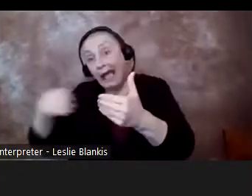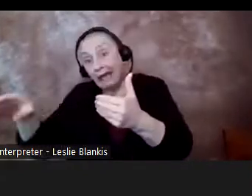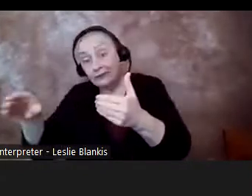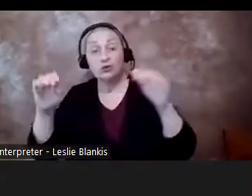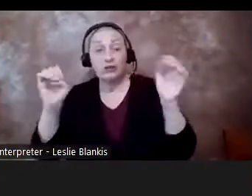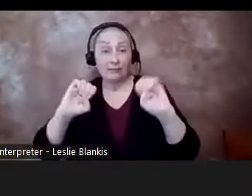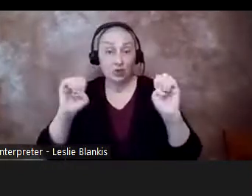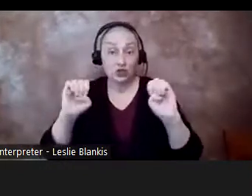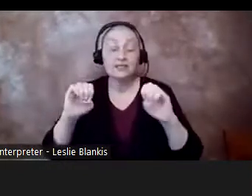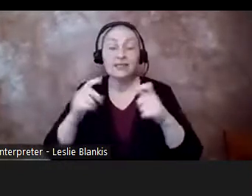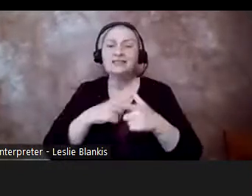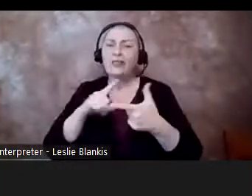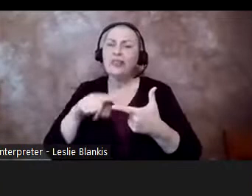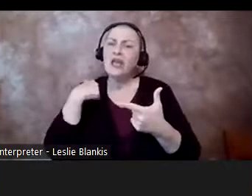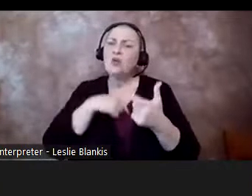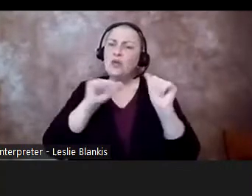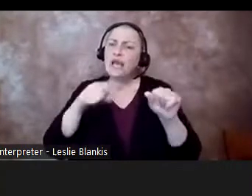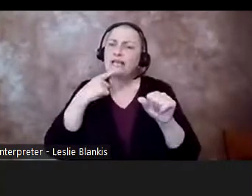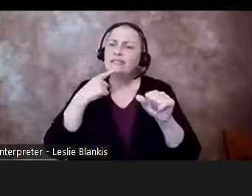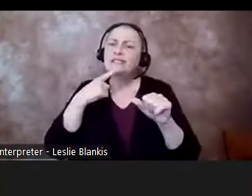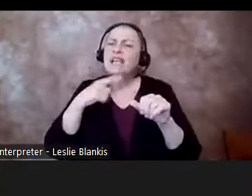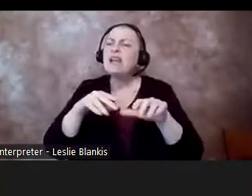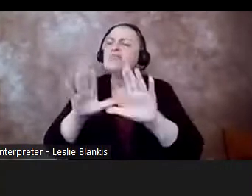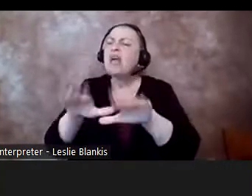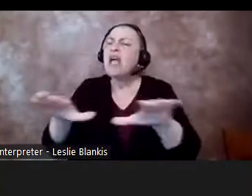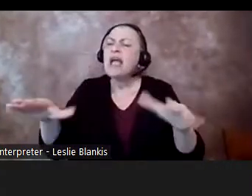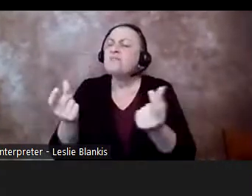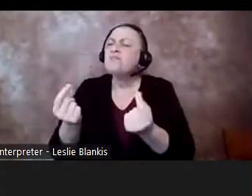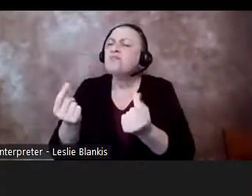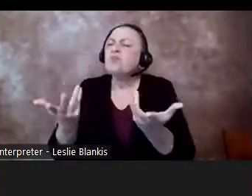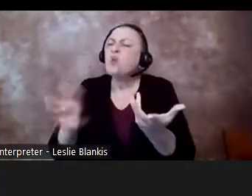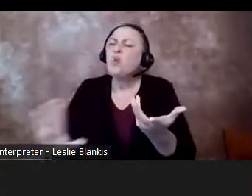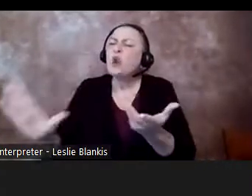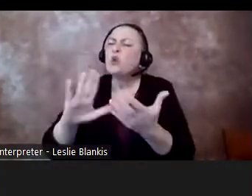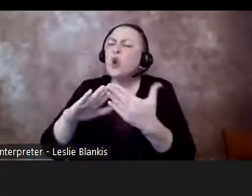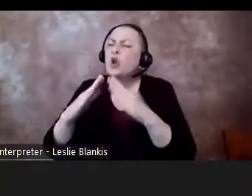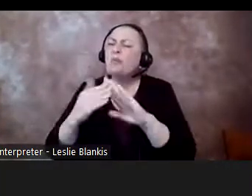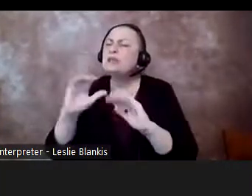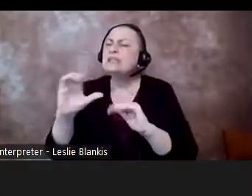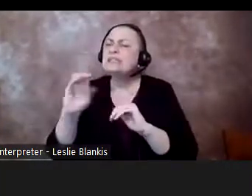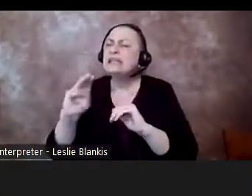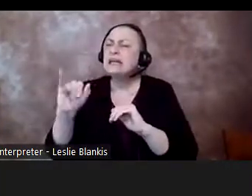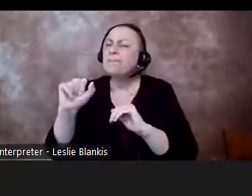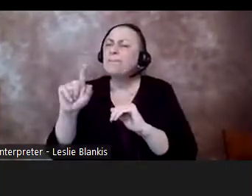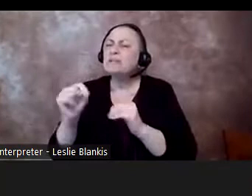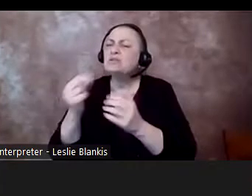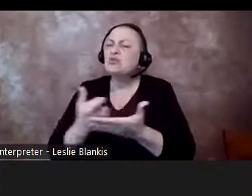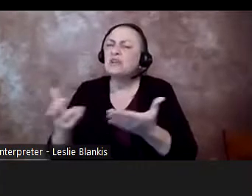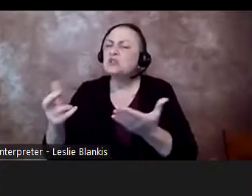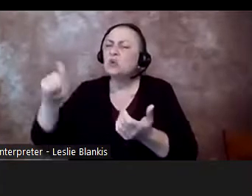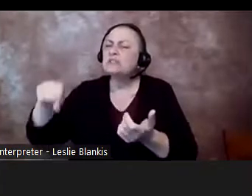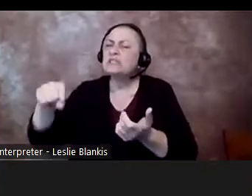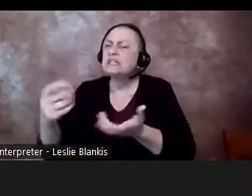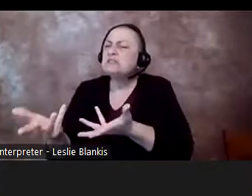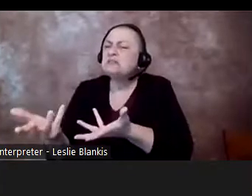we're able to at least say, hey, what are your community's CMIST resource needs? And